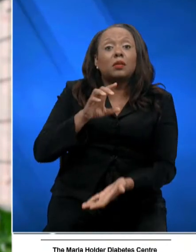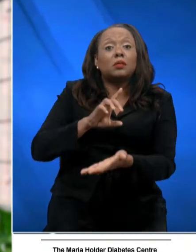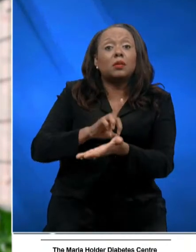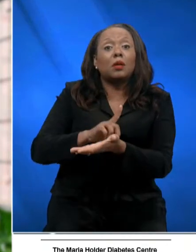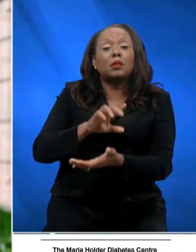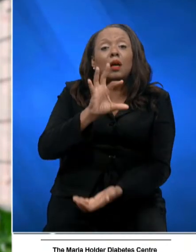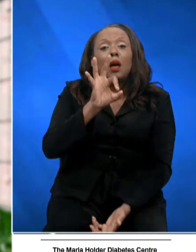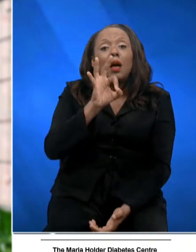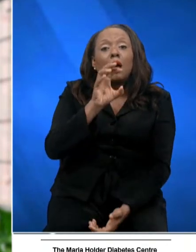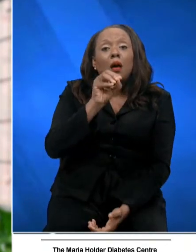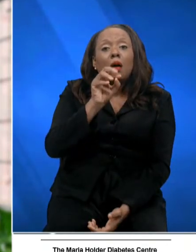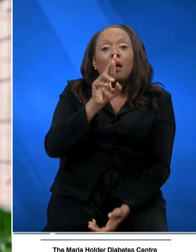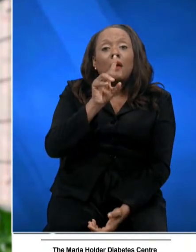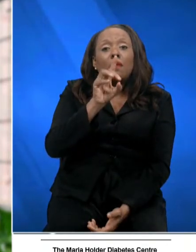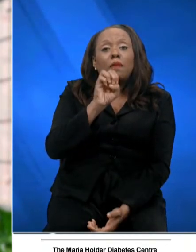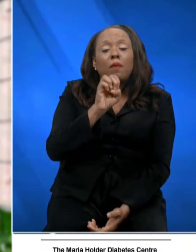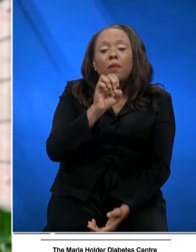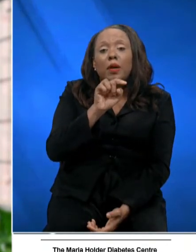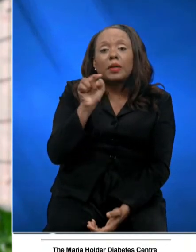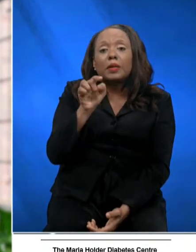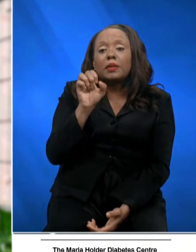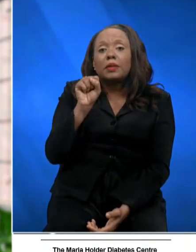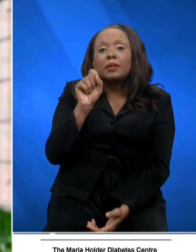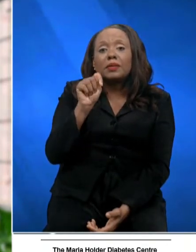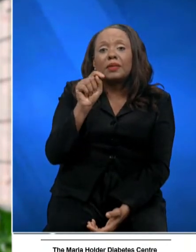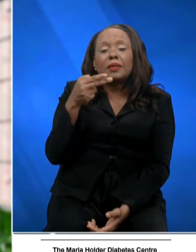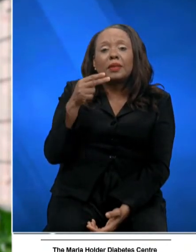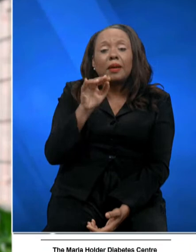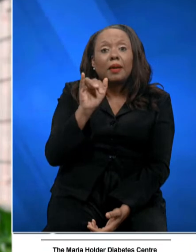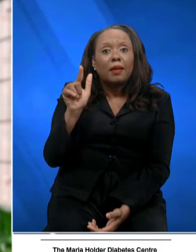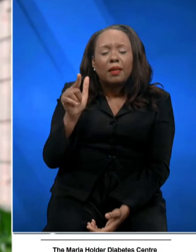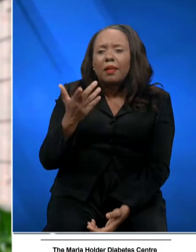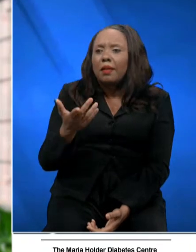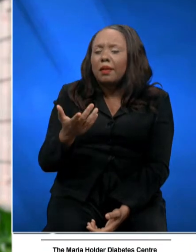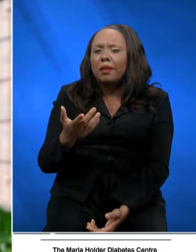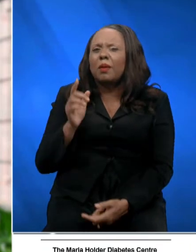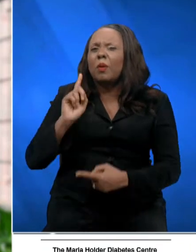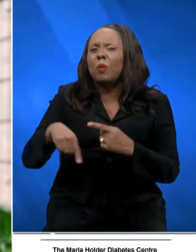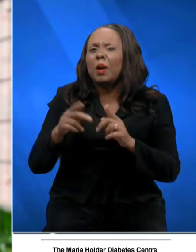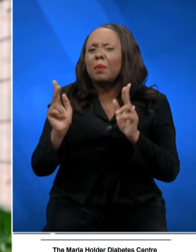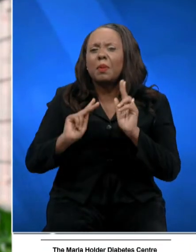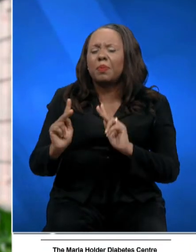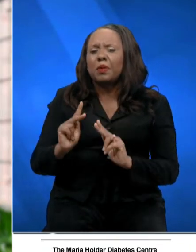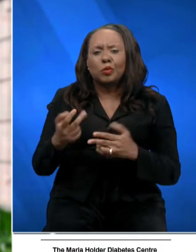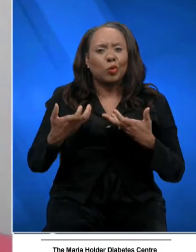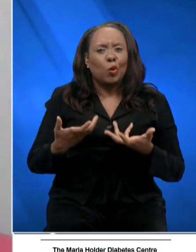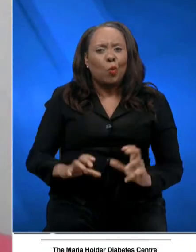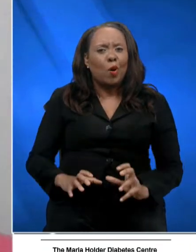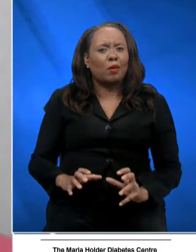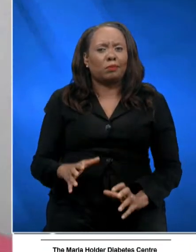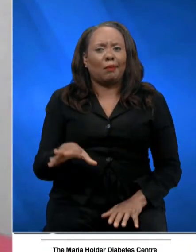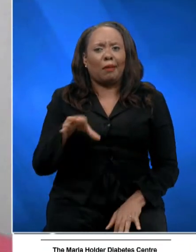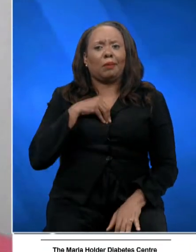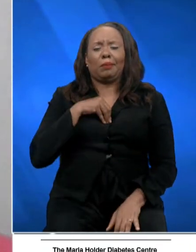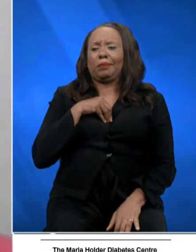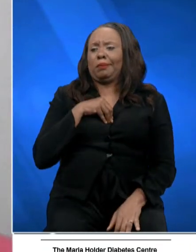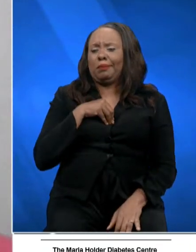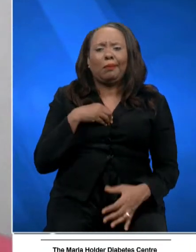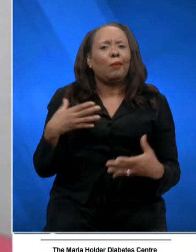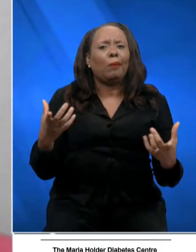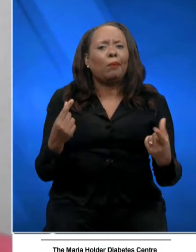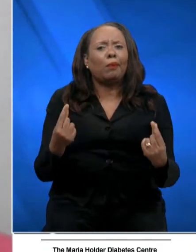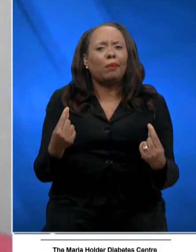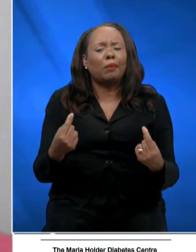Well, what can you suggest in those cases? Because there are so many people who are caught in